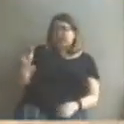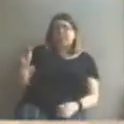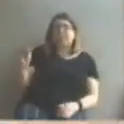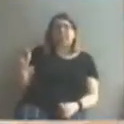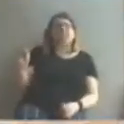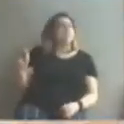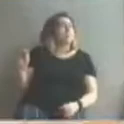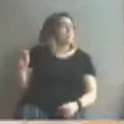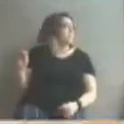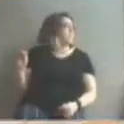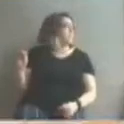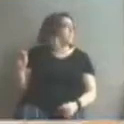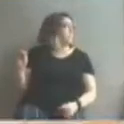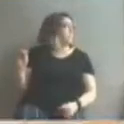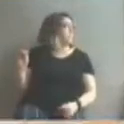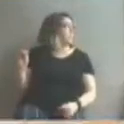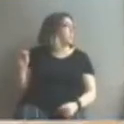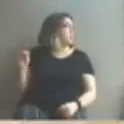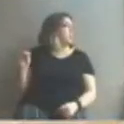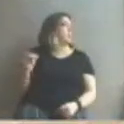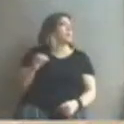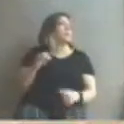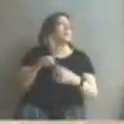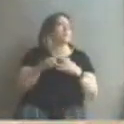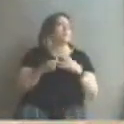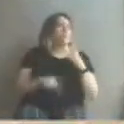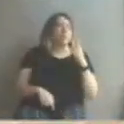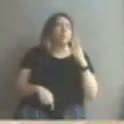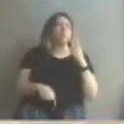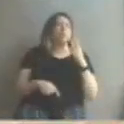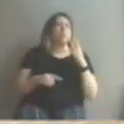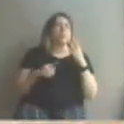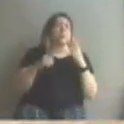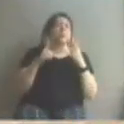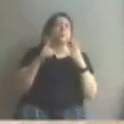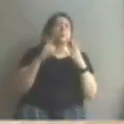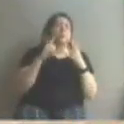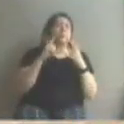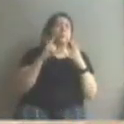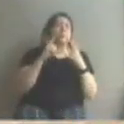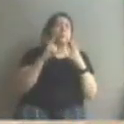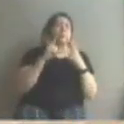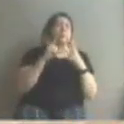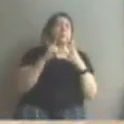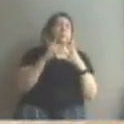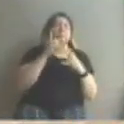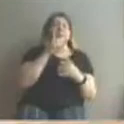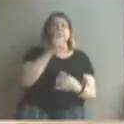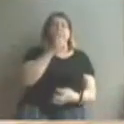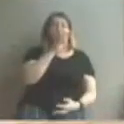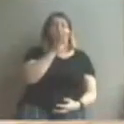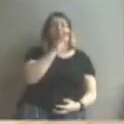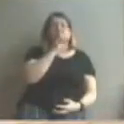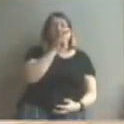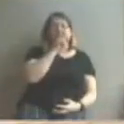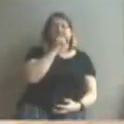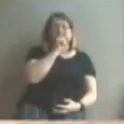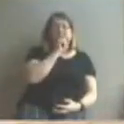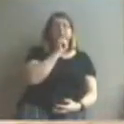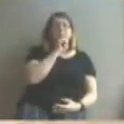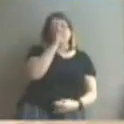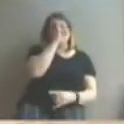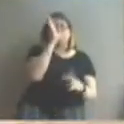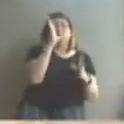the ones that I have a big four that you've heard me in many of my conversations talk about. Two are under Dr. Averett's purview, which are trauma-informed